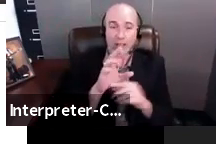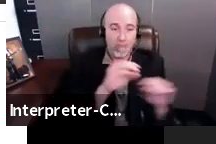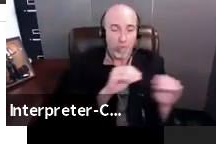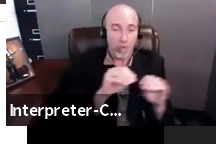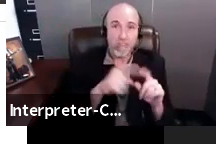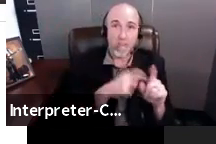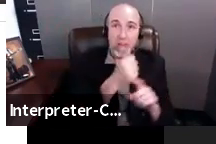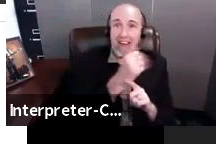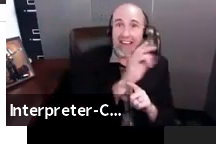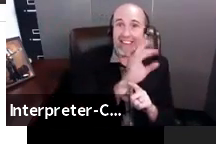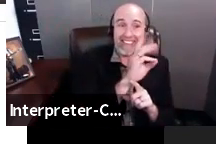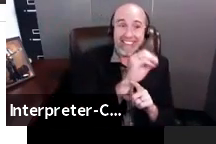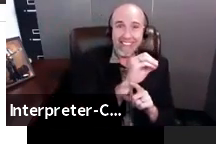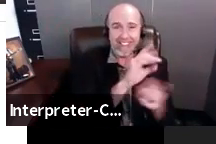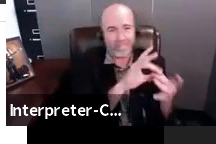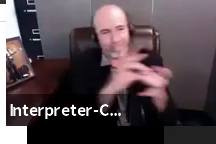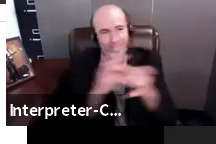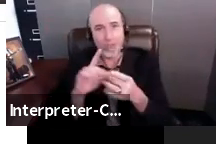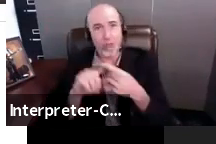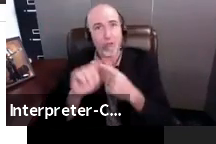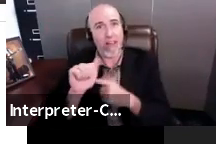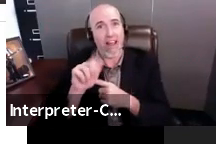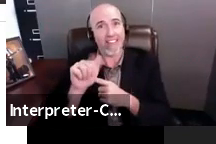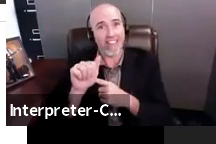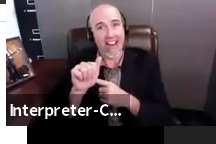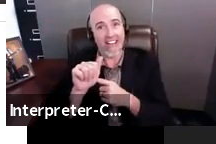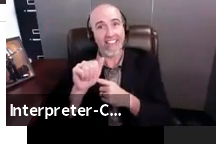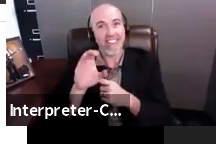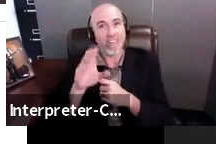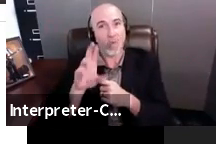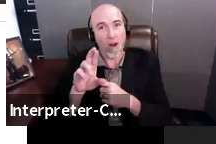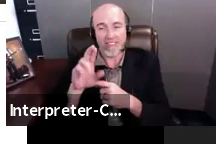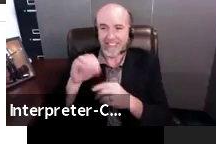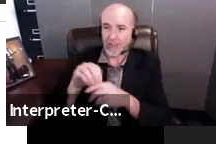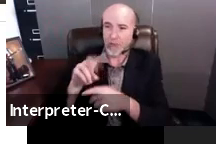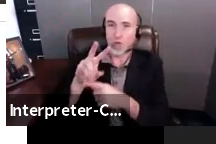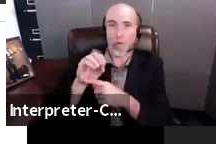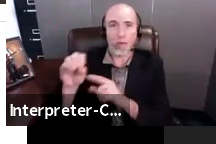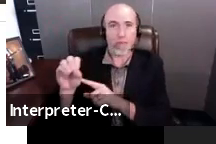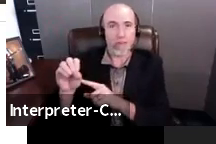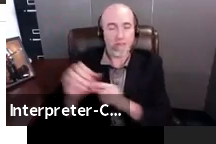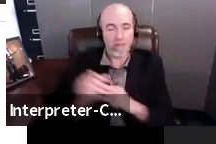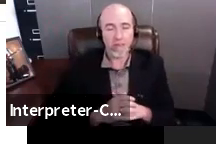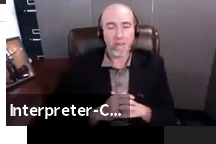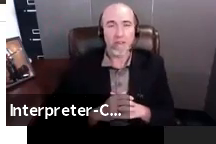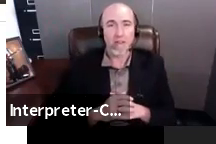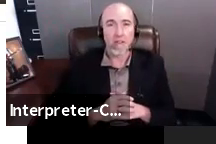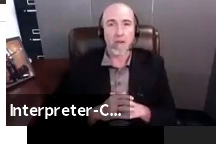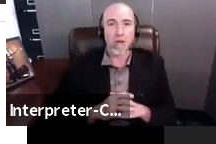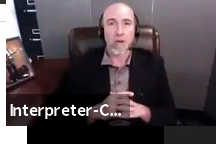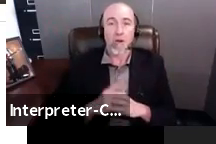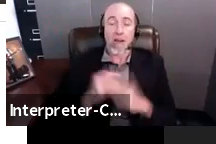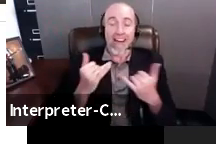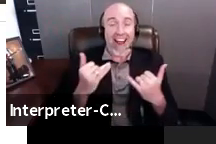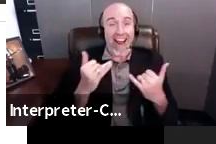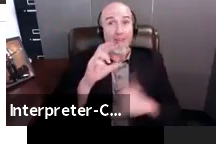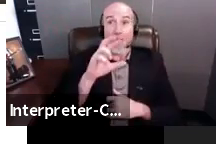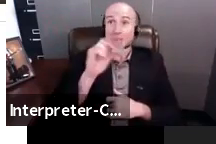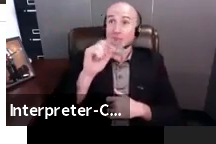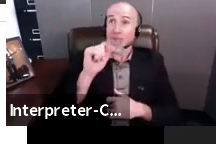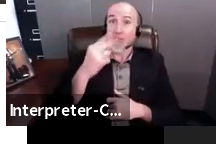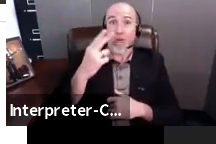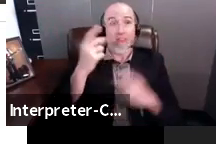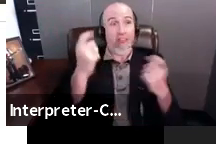1960s to the Americans with Disabilities Act civil rights movement of the 2000s. when I look at the 30th anniversary of the